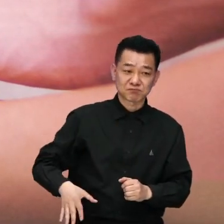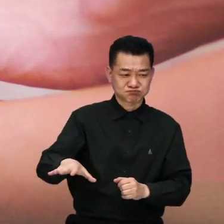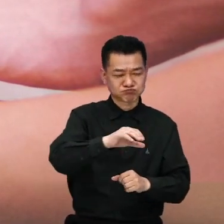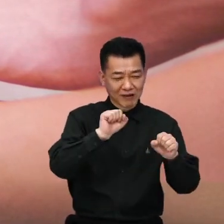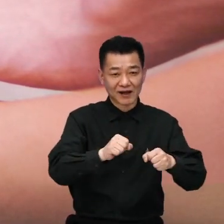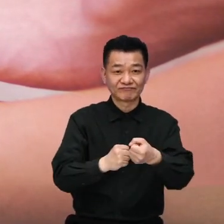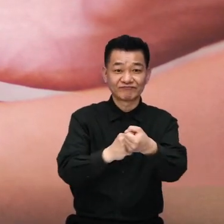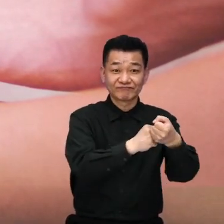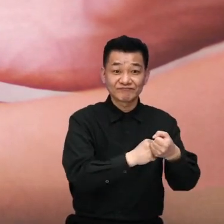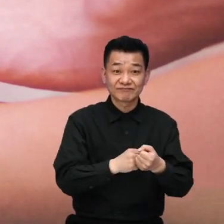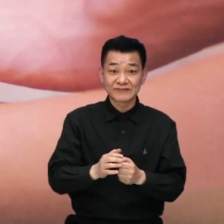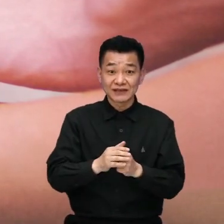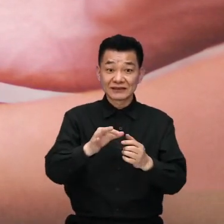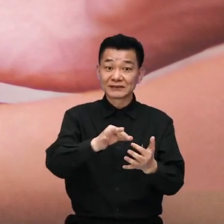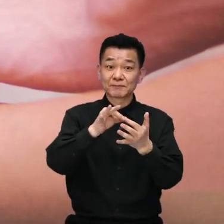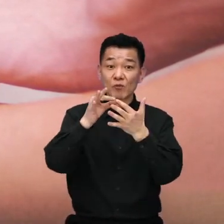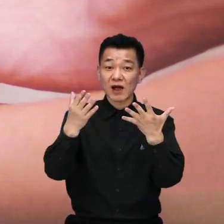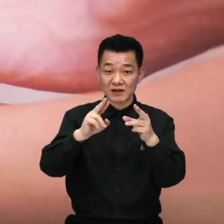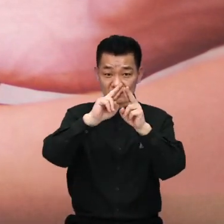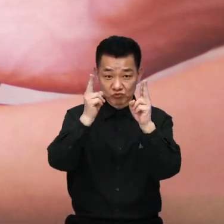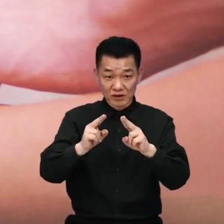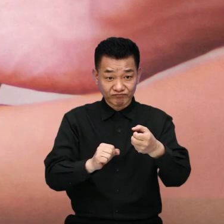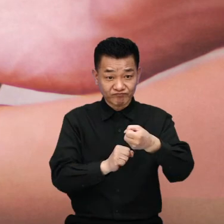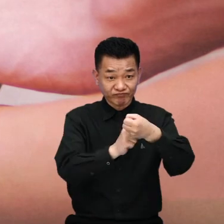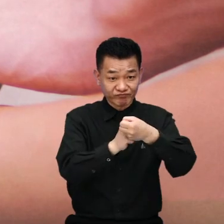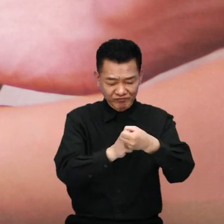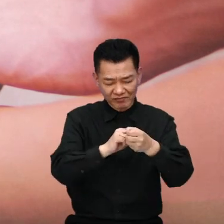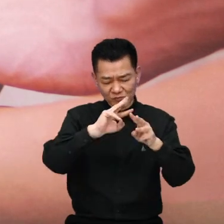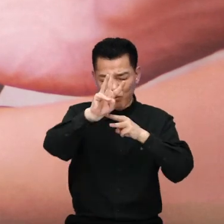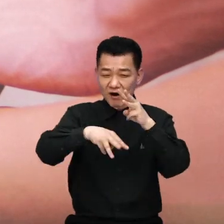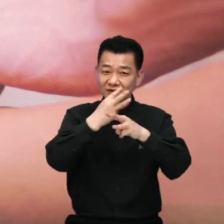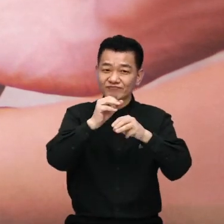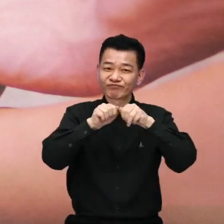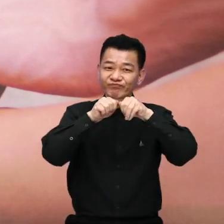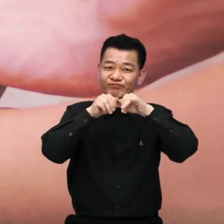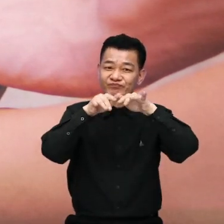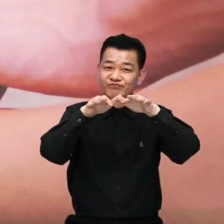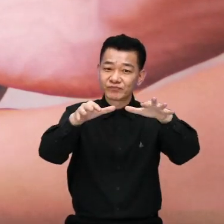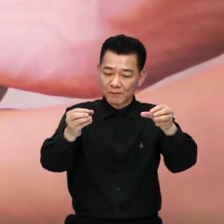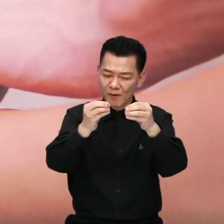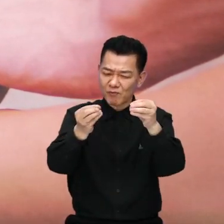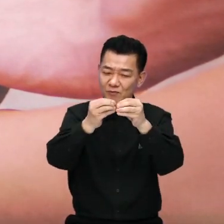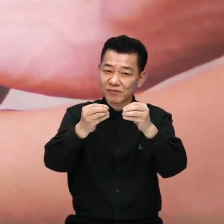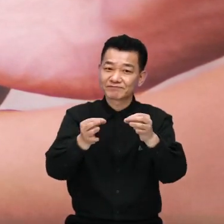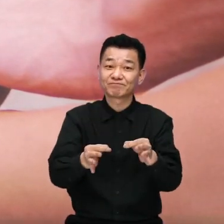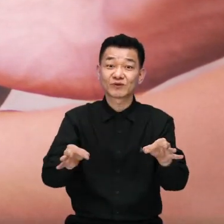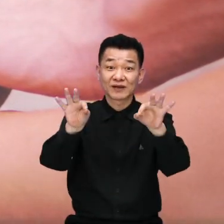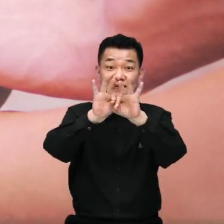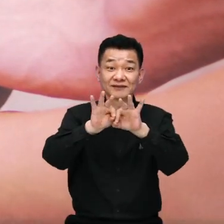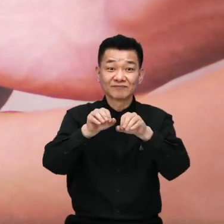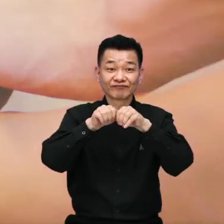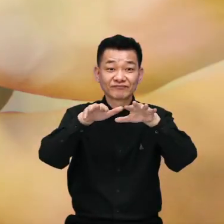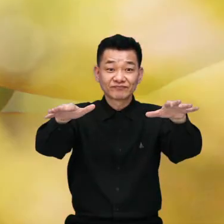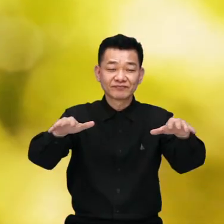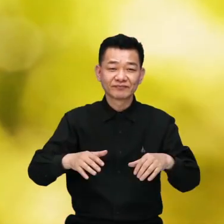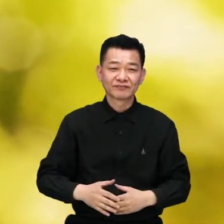society. Nowadays, an international cooperation is gaining more importance in this global era.